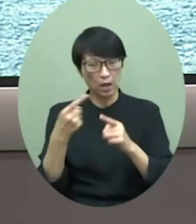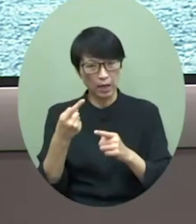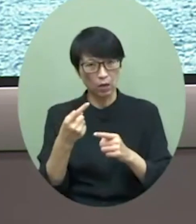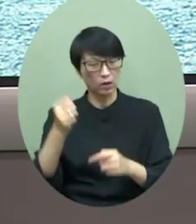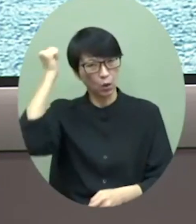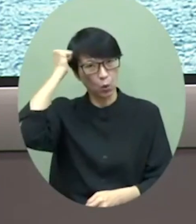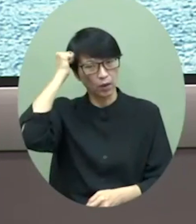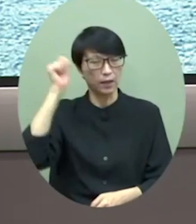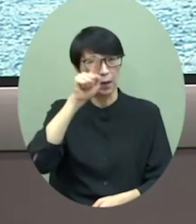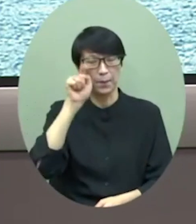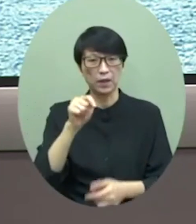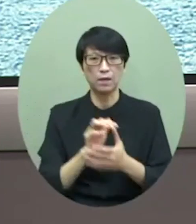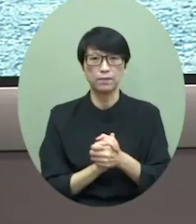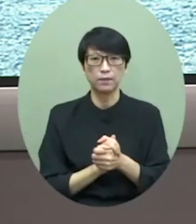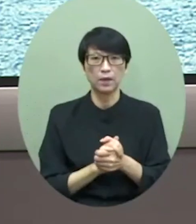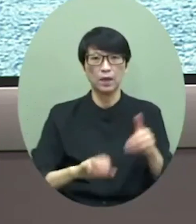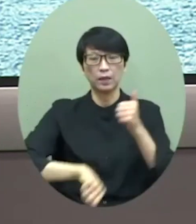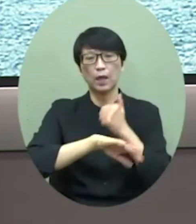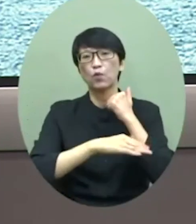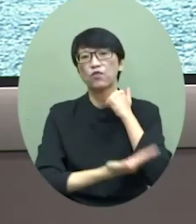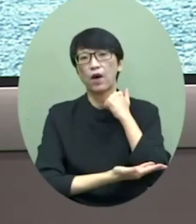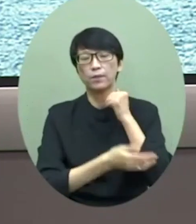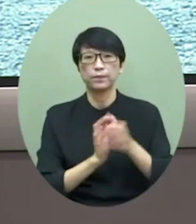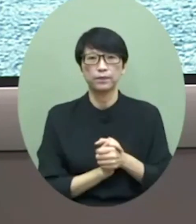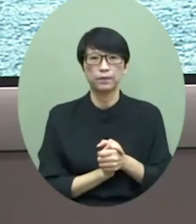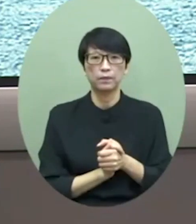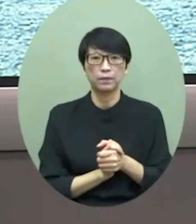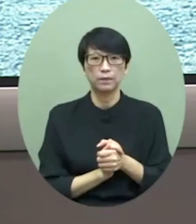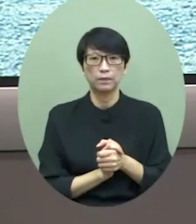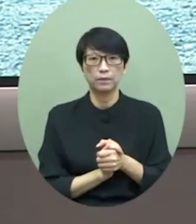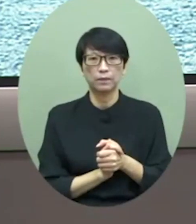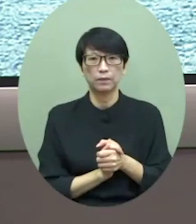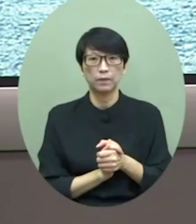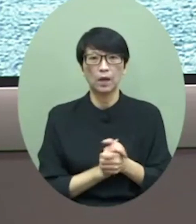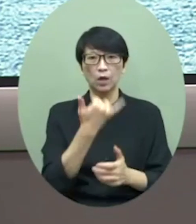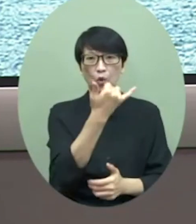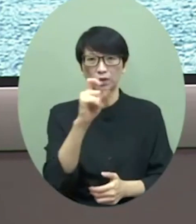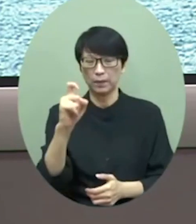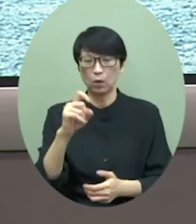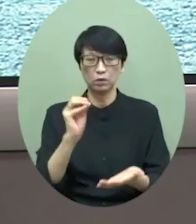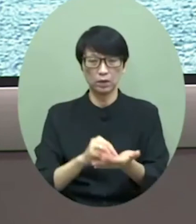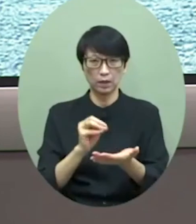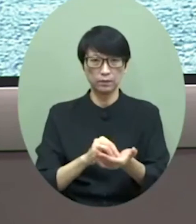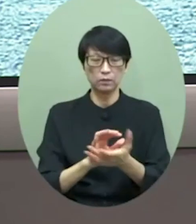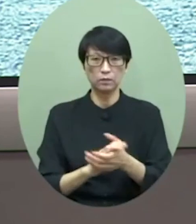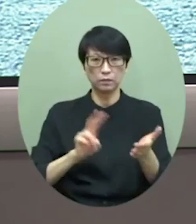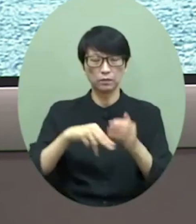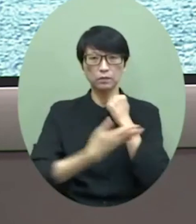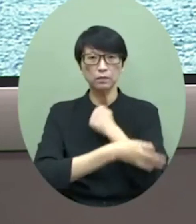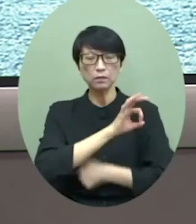in a moment. But this is not the end of the matter. There is still a rather thorny issue, and that is the Basic